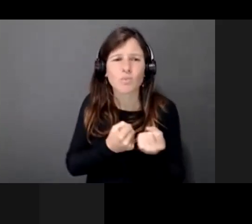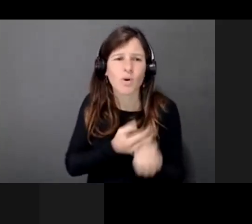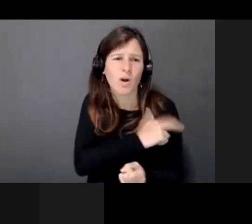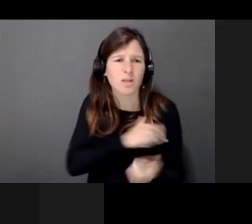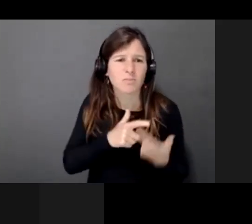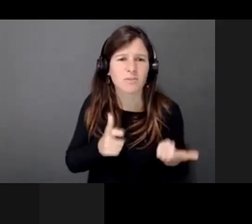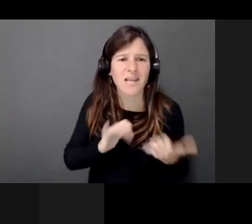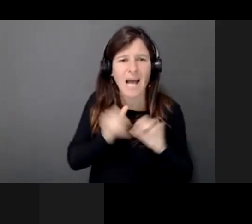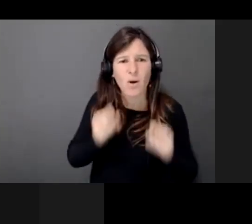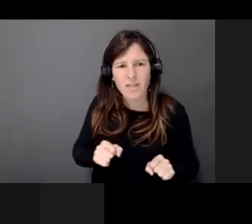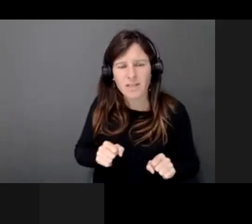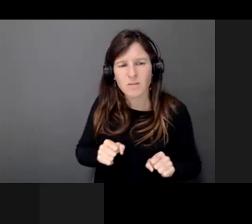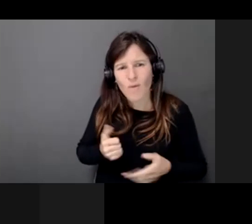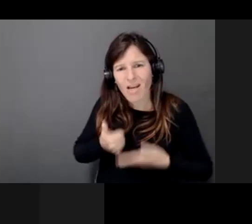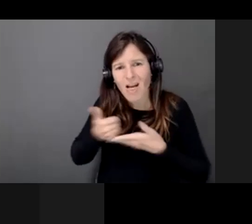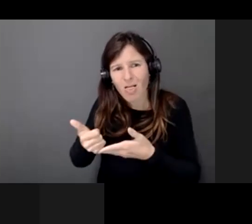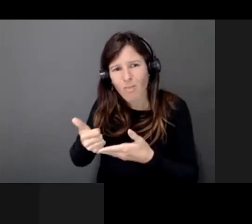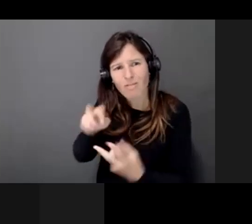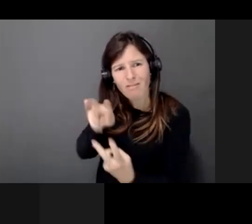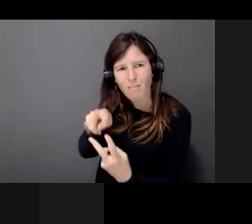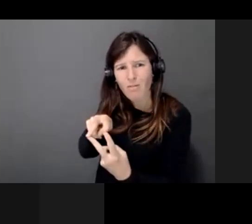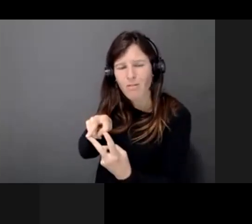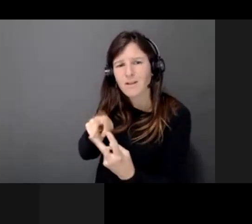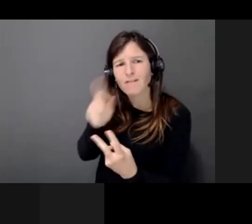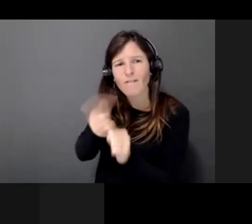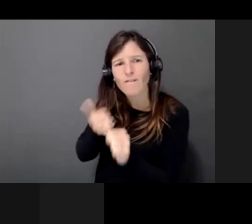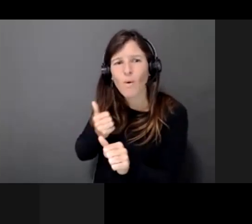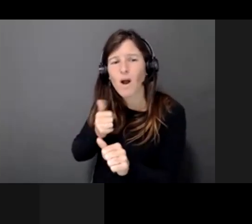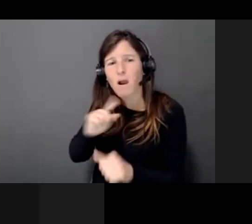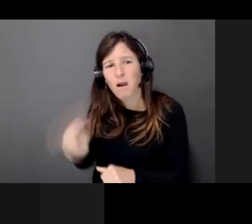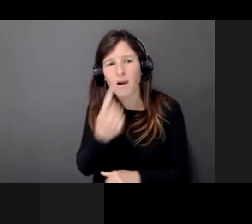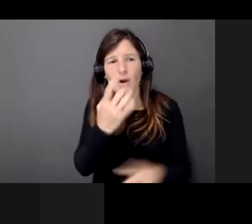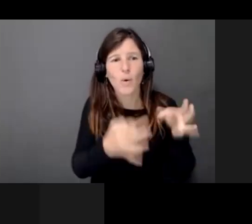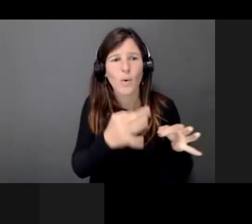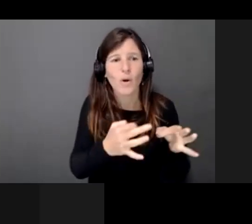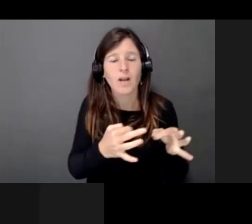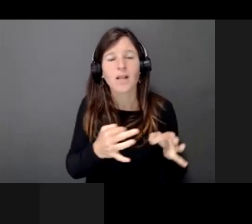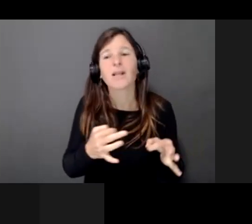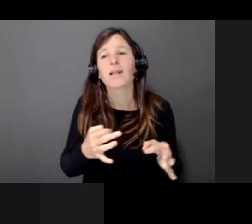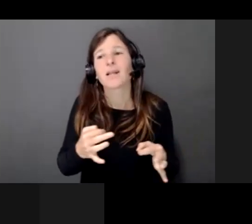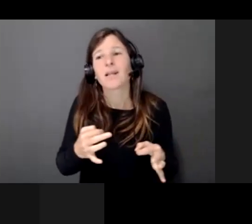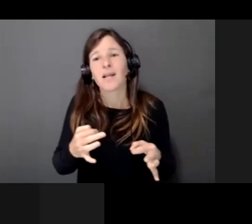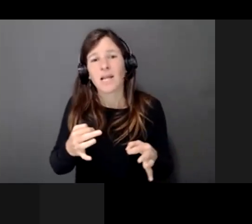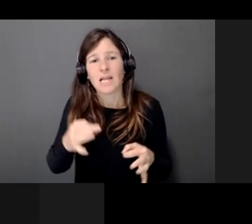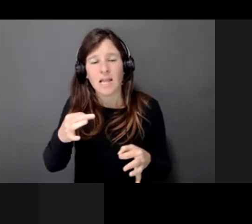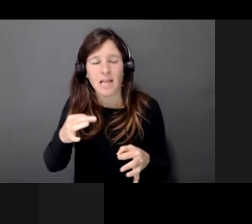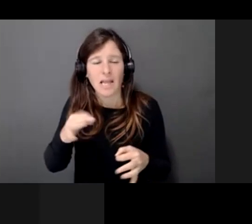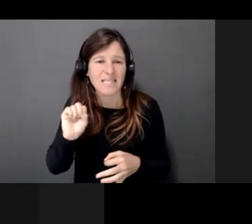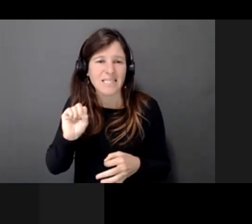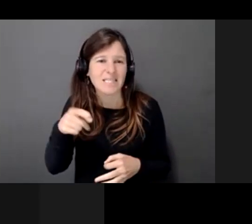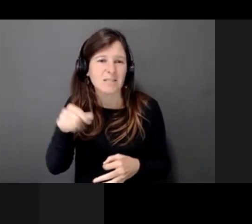to go through the criminal court system? The spouse is the primary care provider. Spouse with